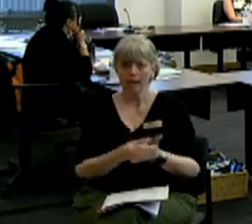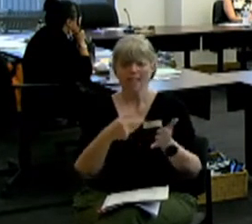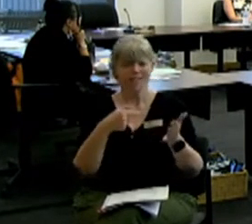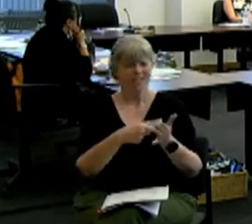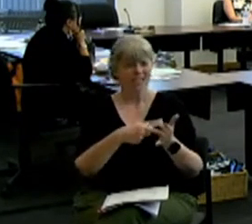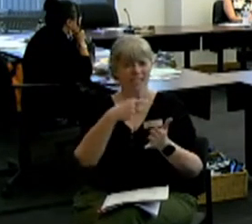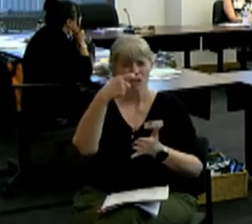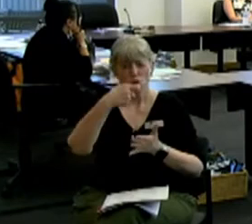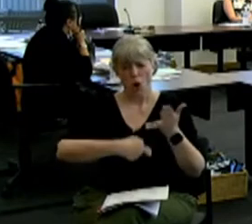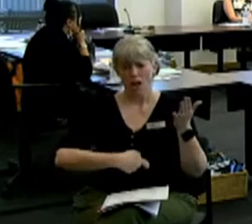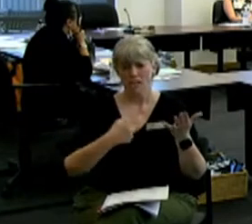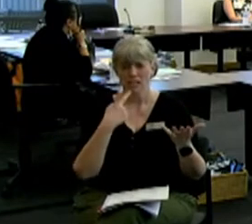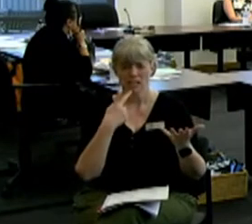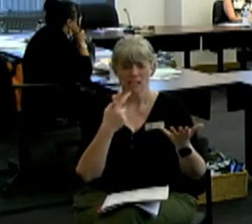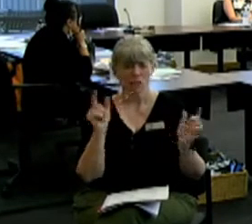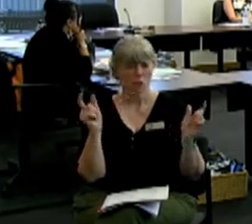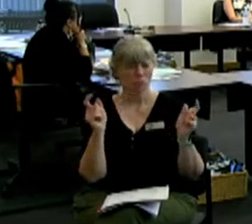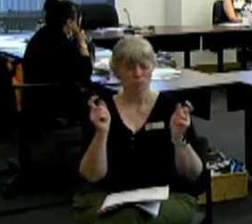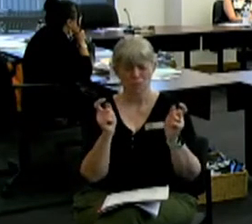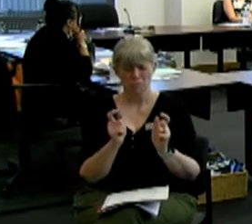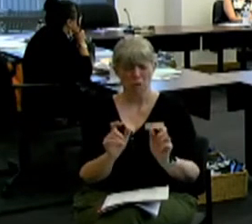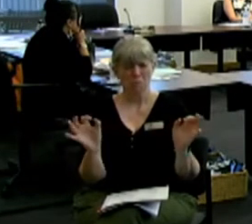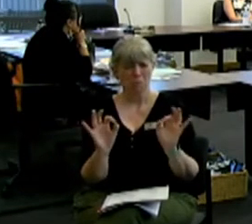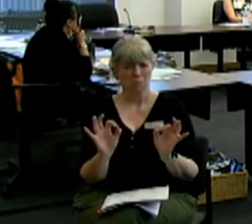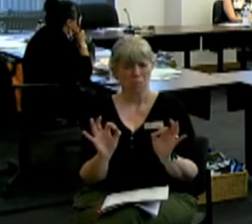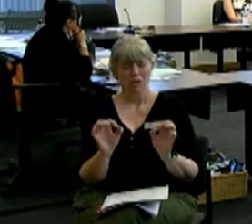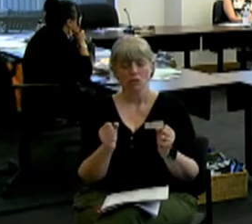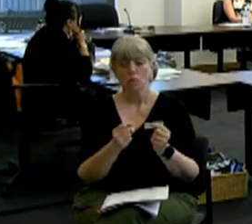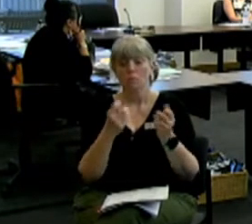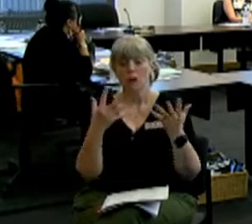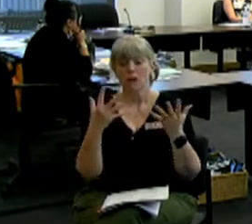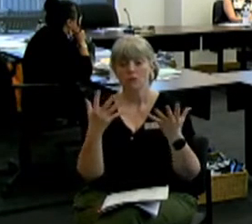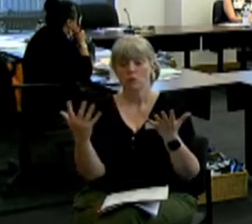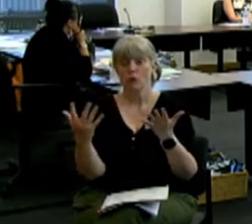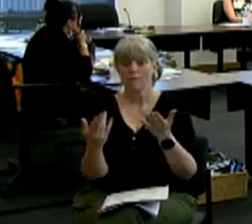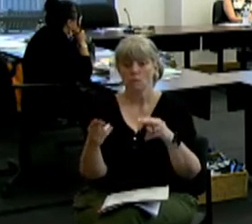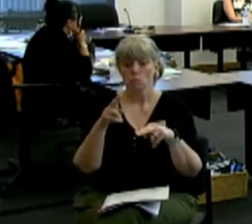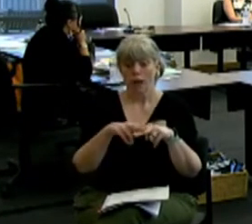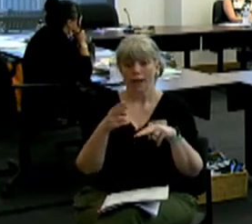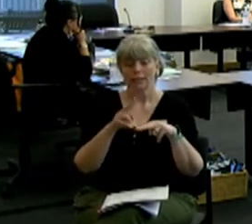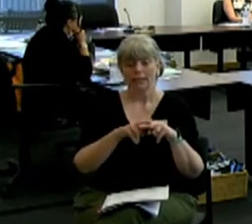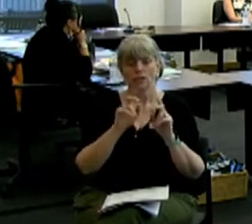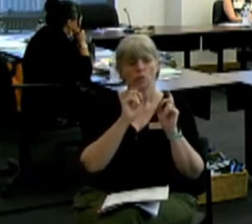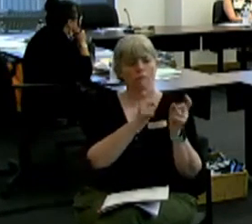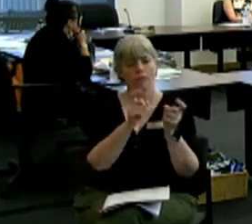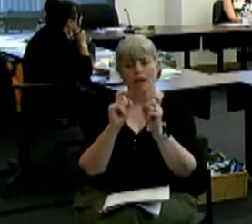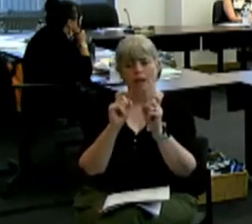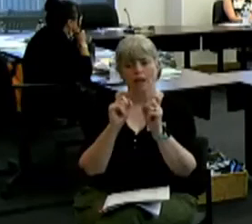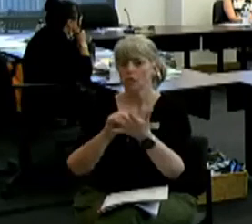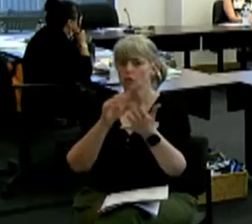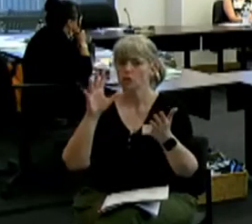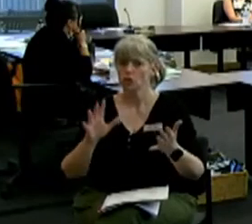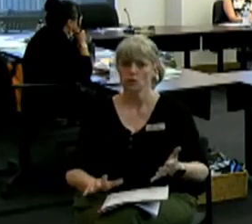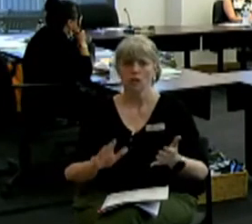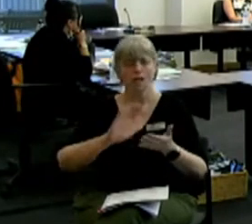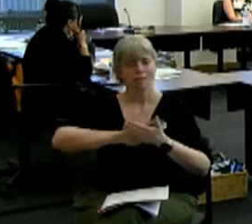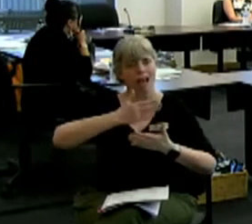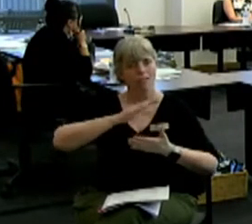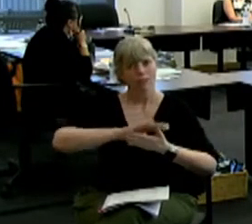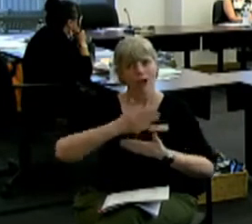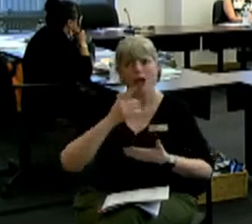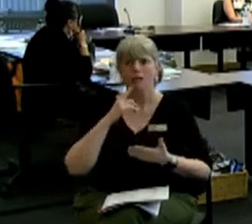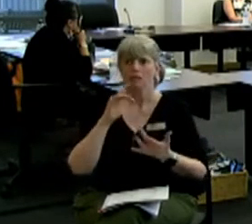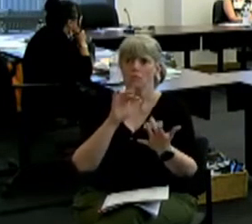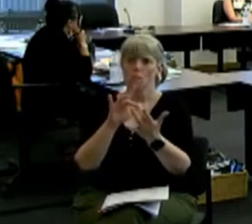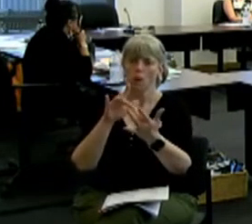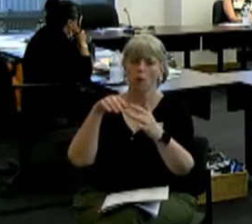is minuscule compared to what you have raised and what you have given back to our students who needed laptops,